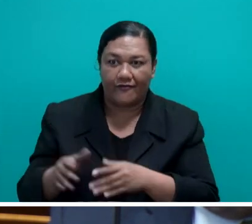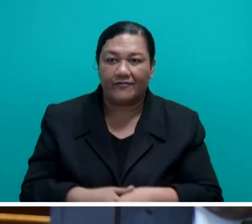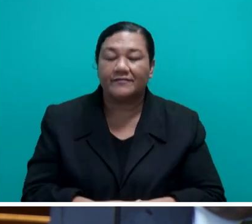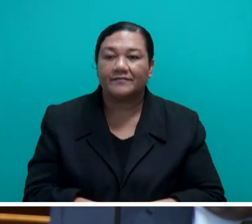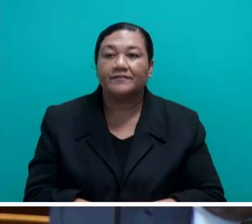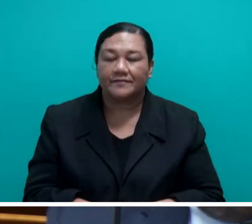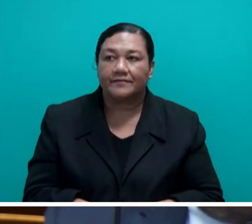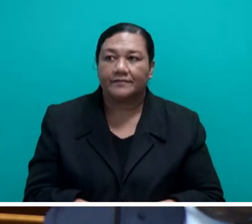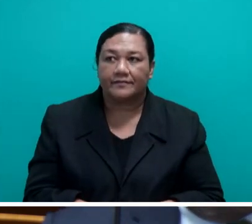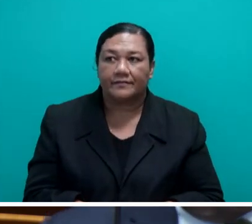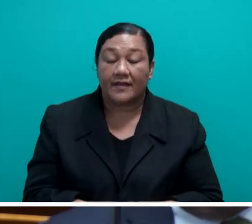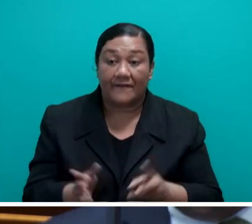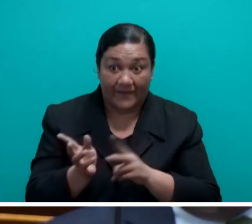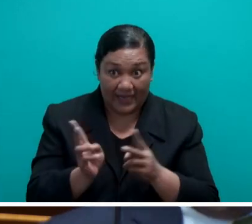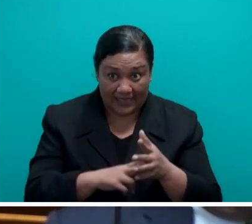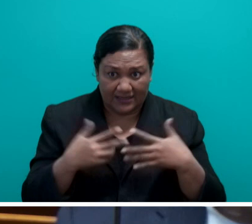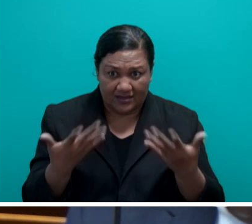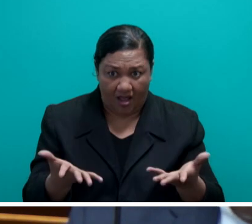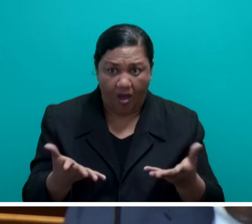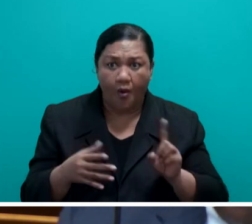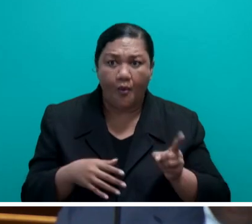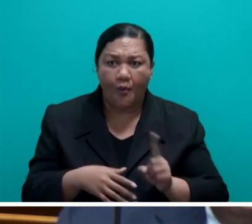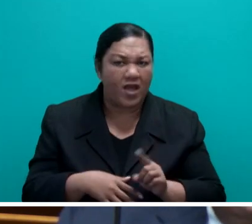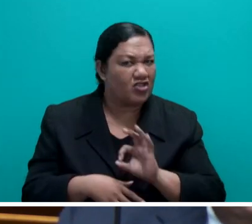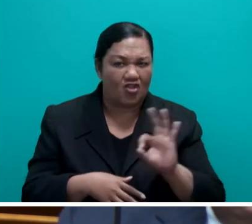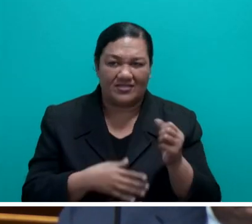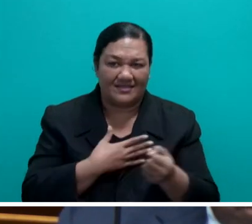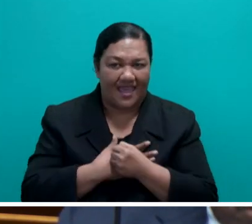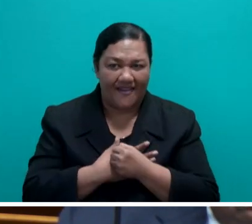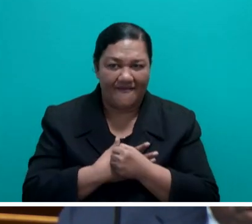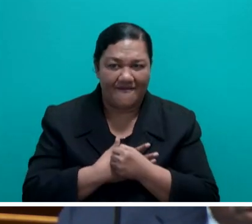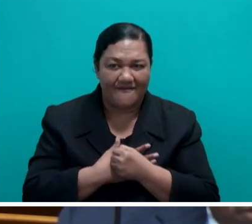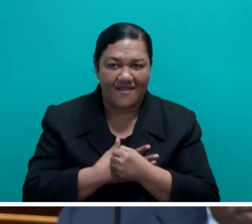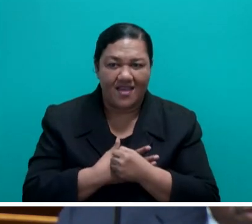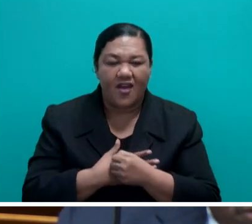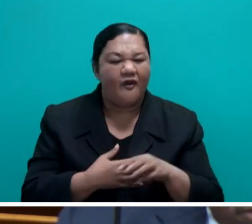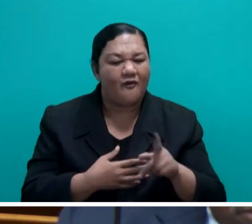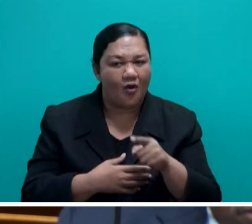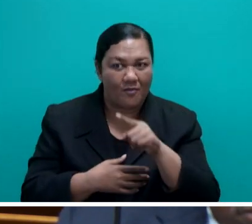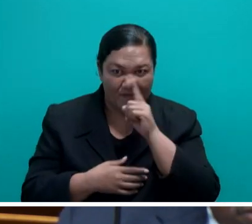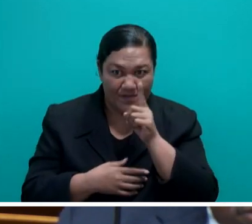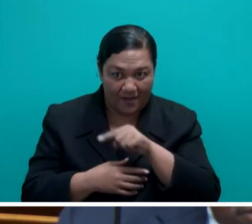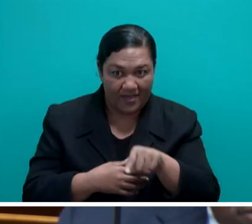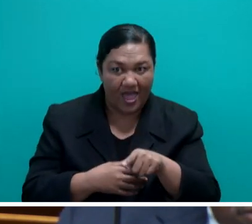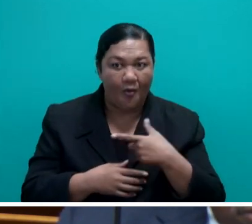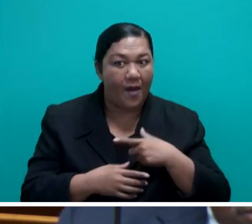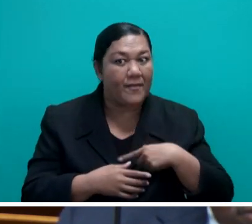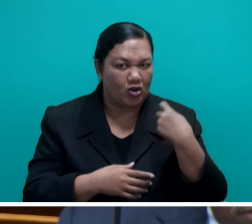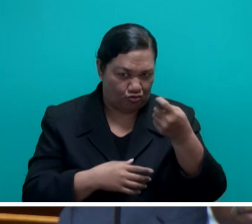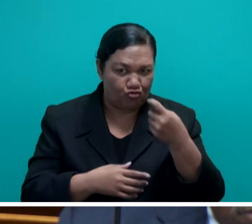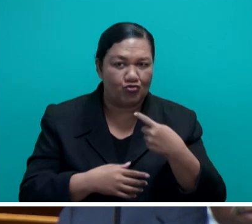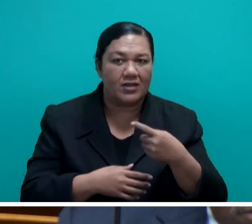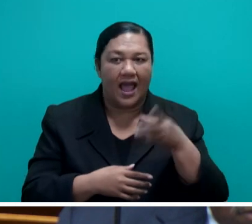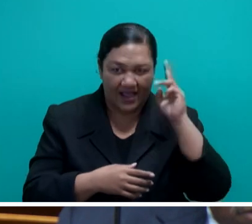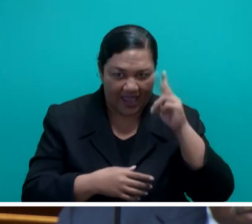The village in its present condition was considered not safe for future habitation, as there remained a risk of reoccurring geohazard event